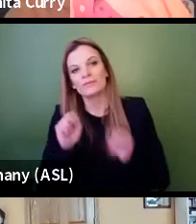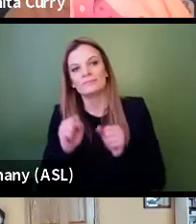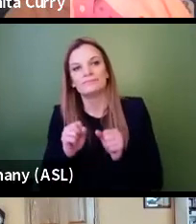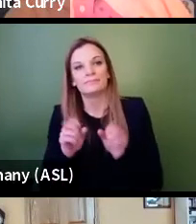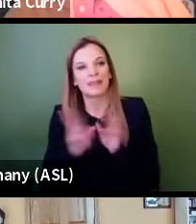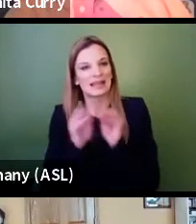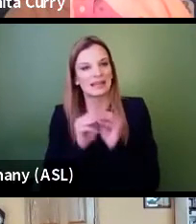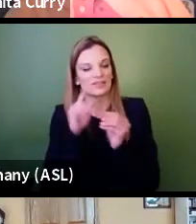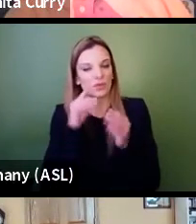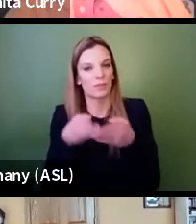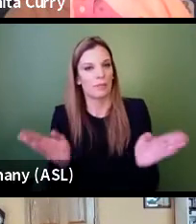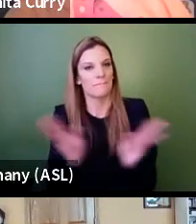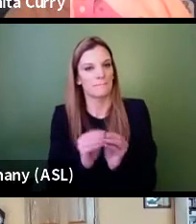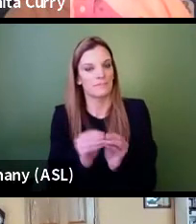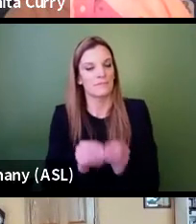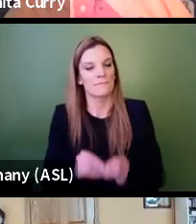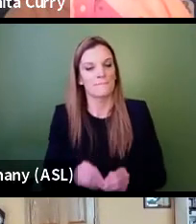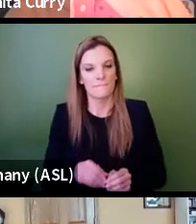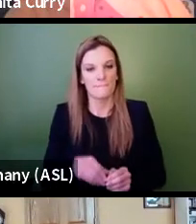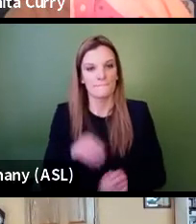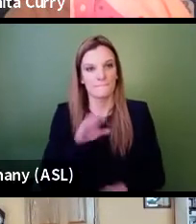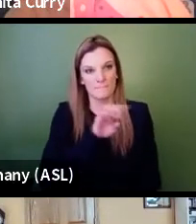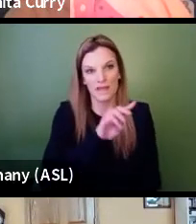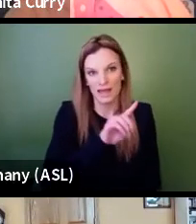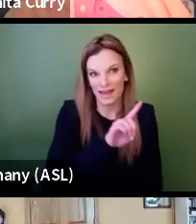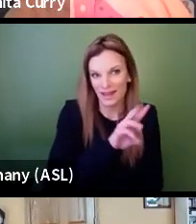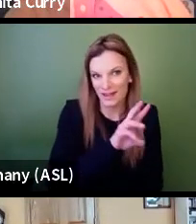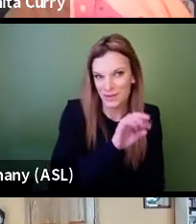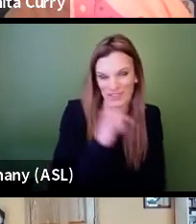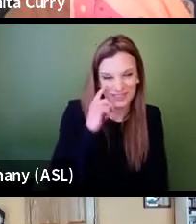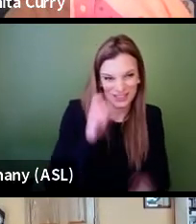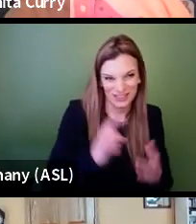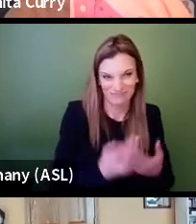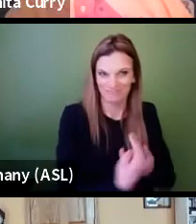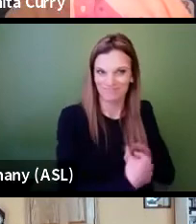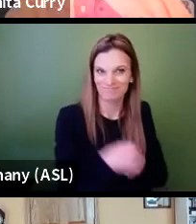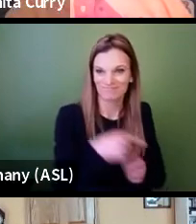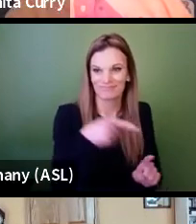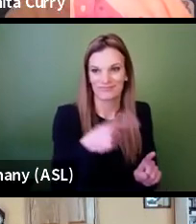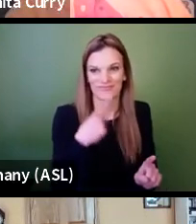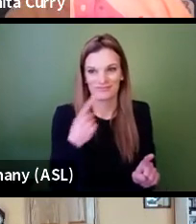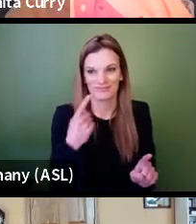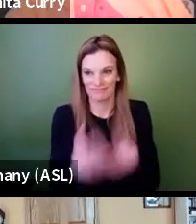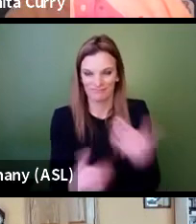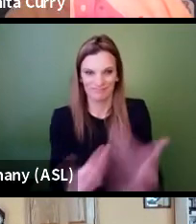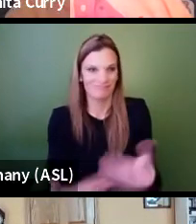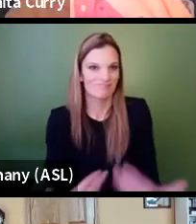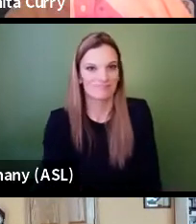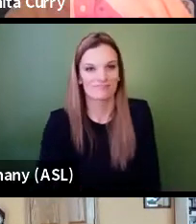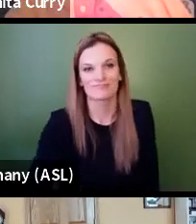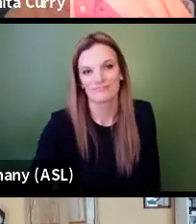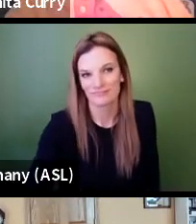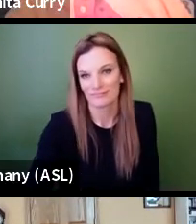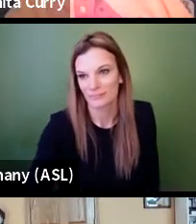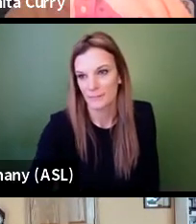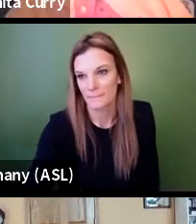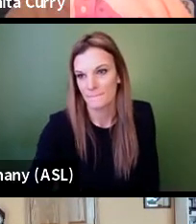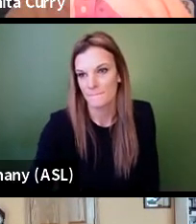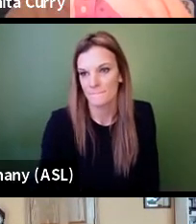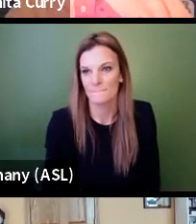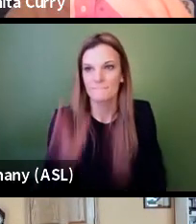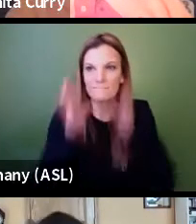And Edward is moving right along. I know he's only 4 days in, but I'm sure he'll have some strategies and information